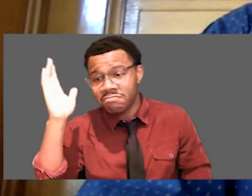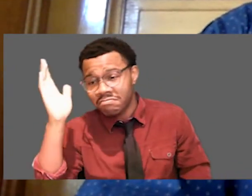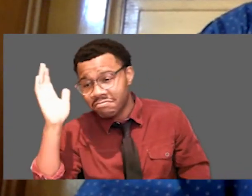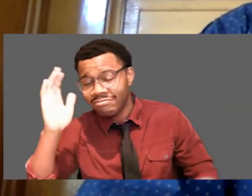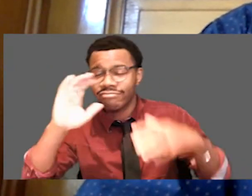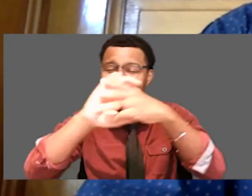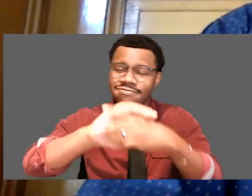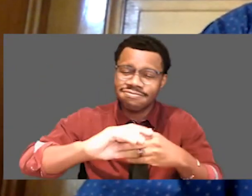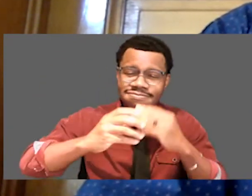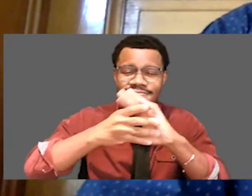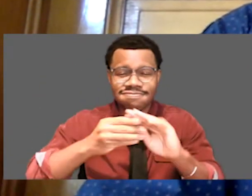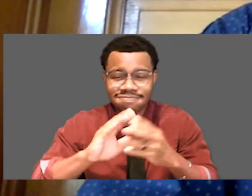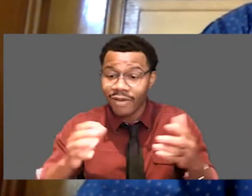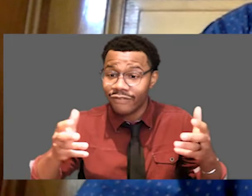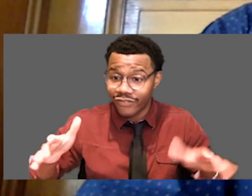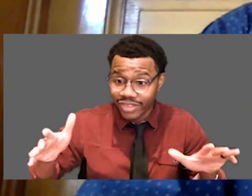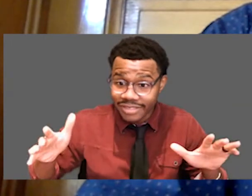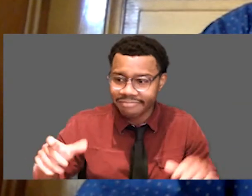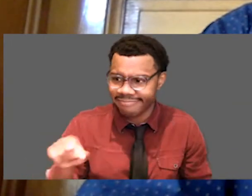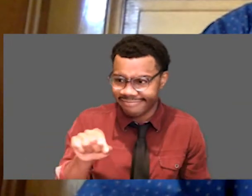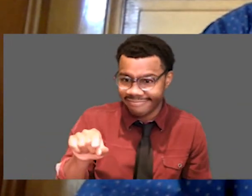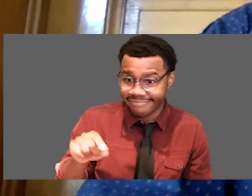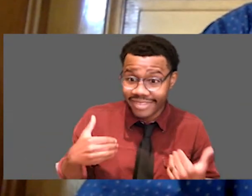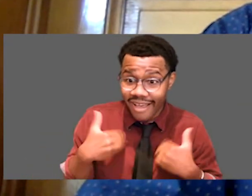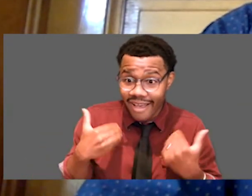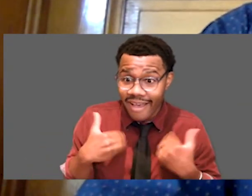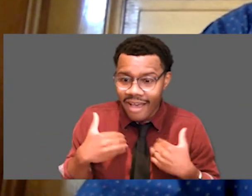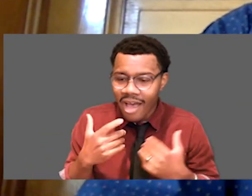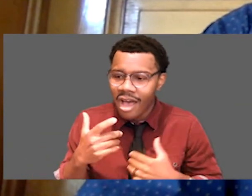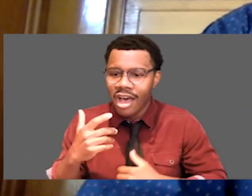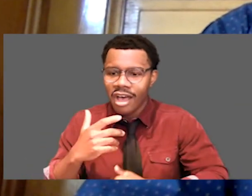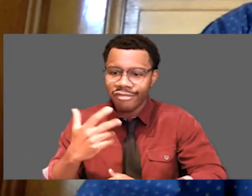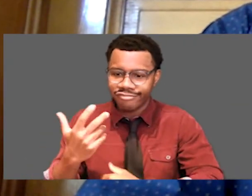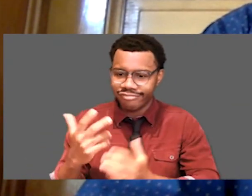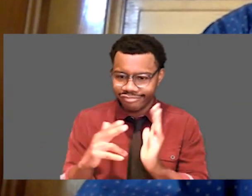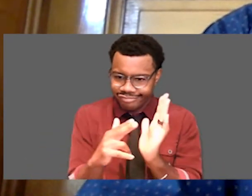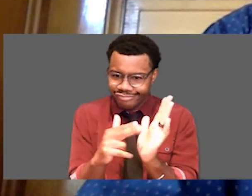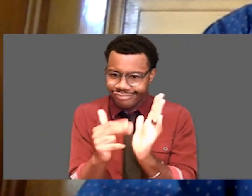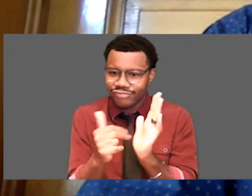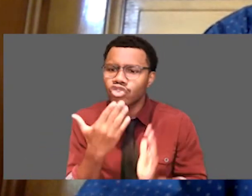depressors, the mentors buttered sugar water onto bare arms and legs of eager